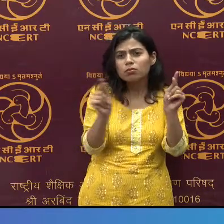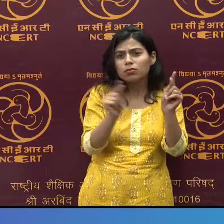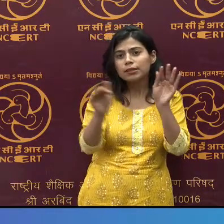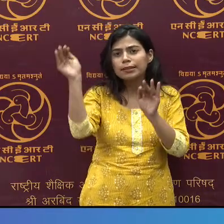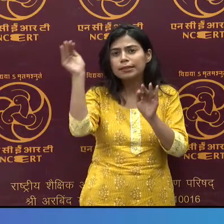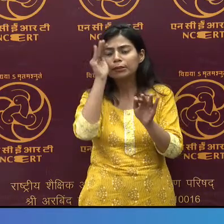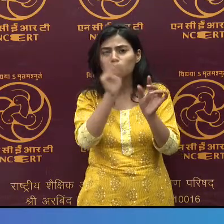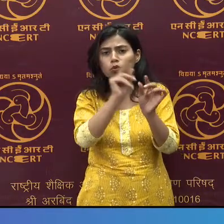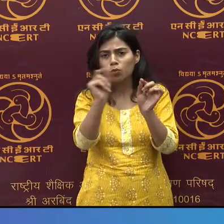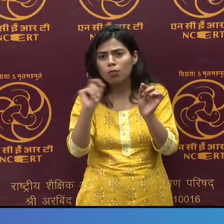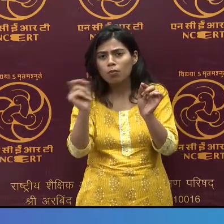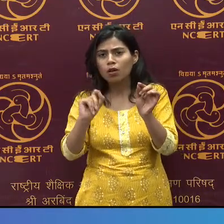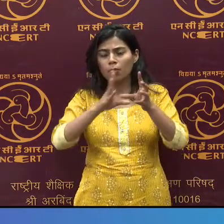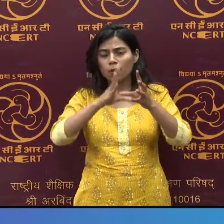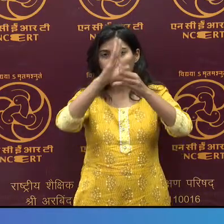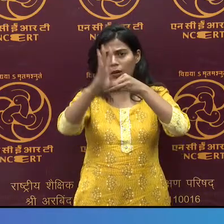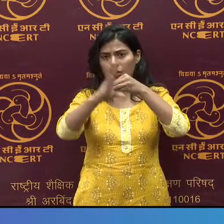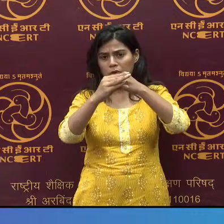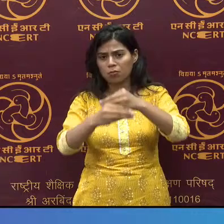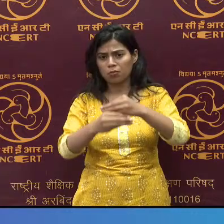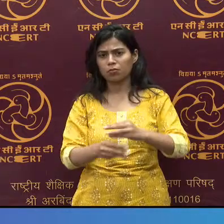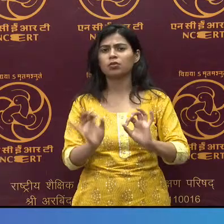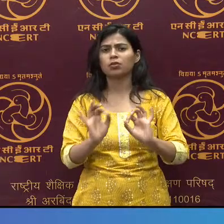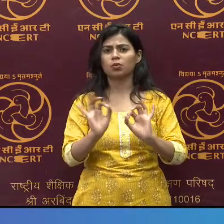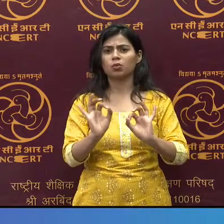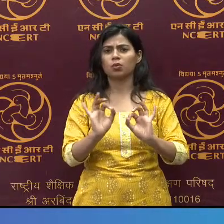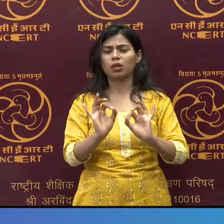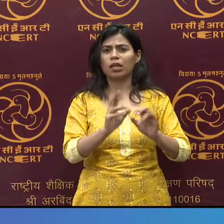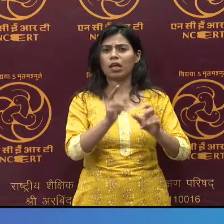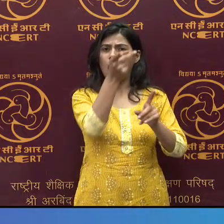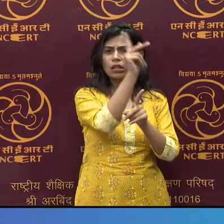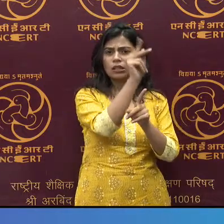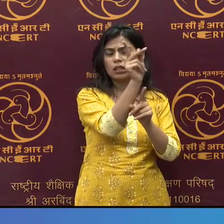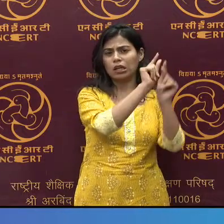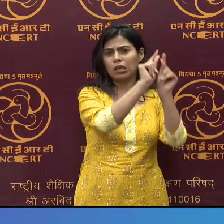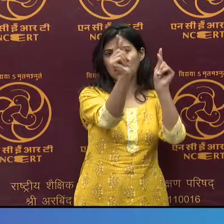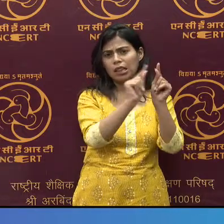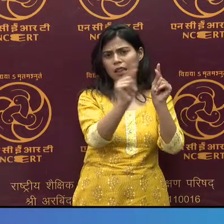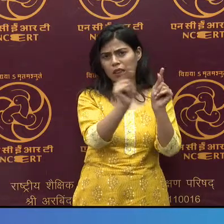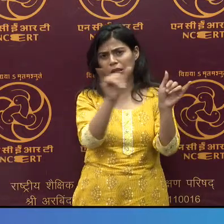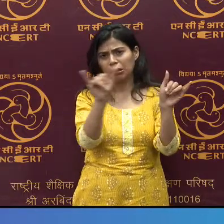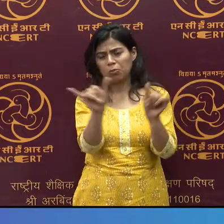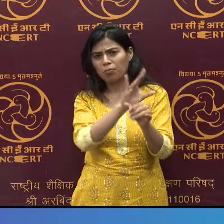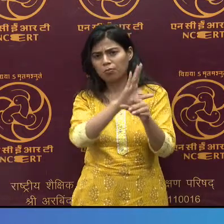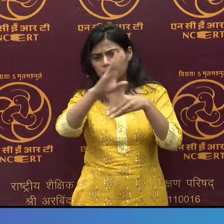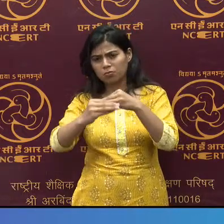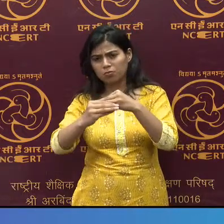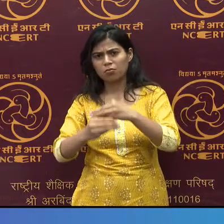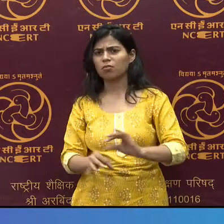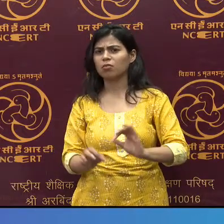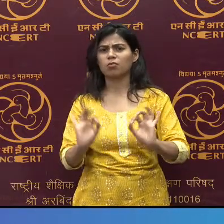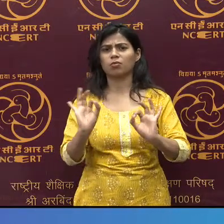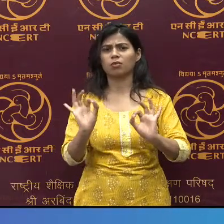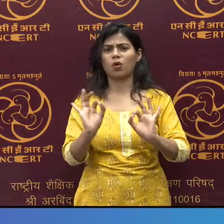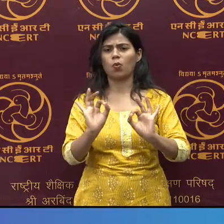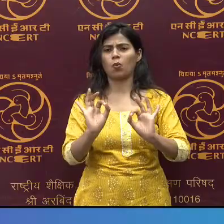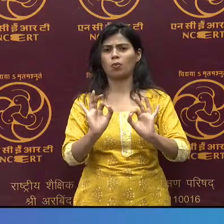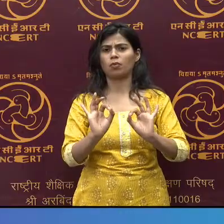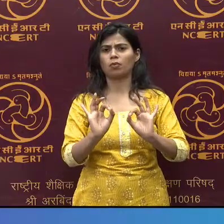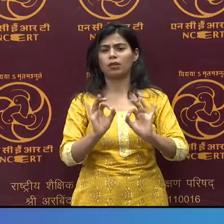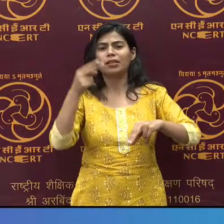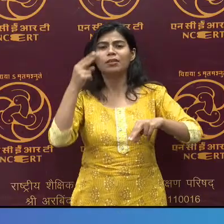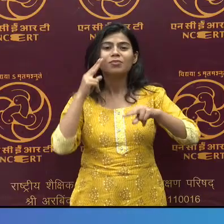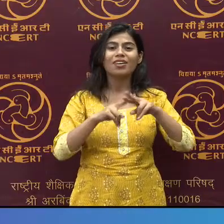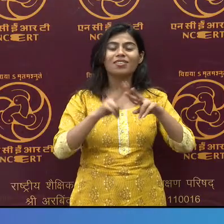have already given. Repeating it will not make sense. Right. We are just trying to make sort of reader